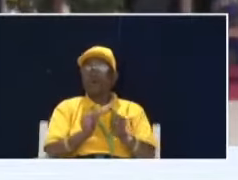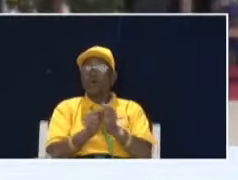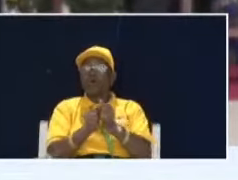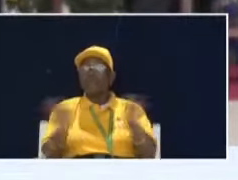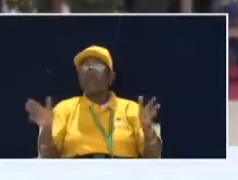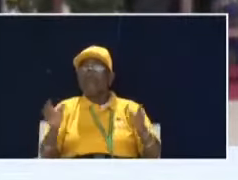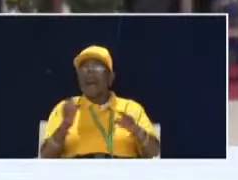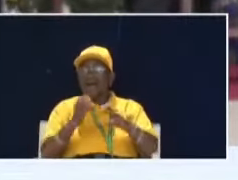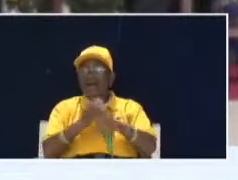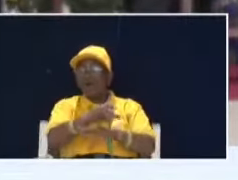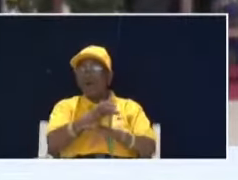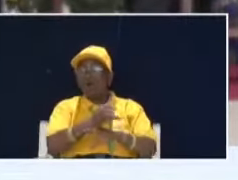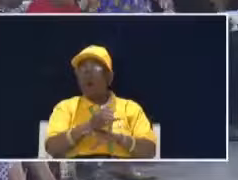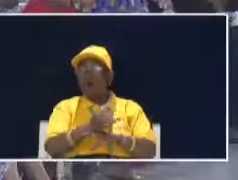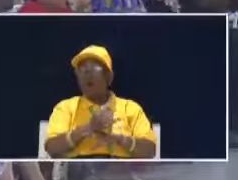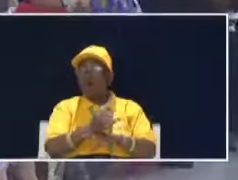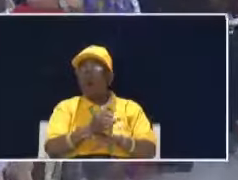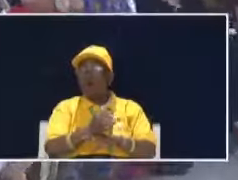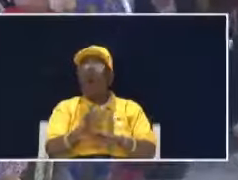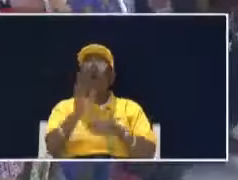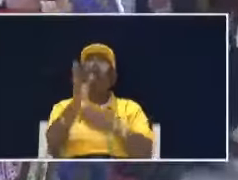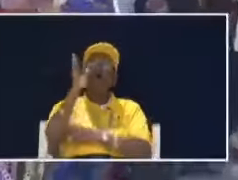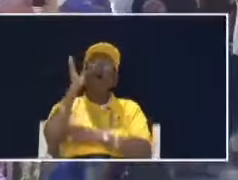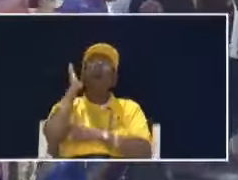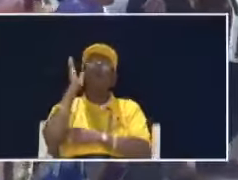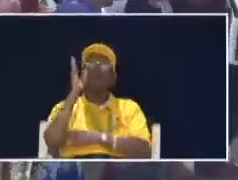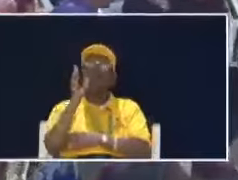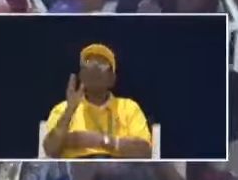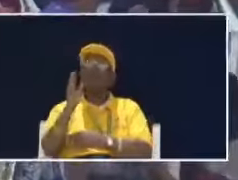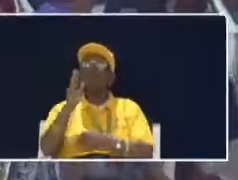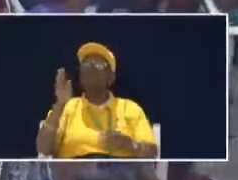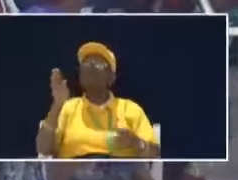God will shut his mouth.